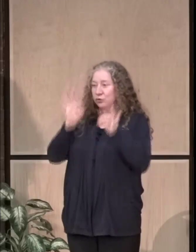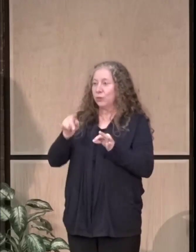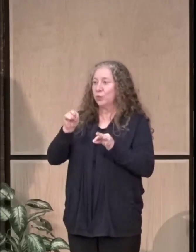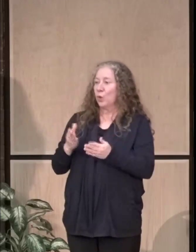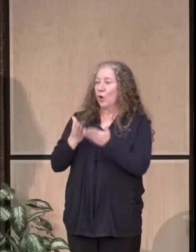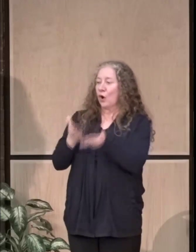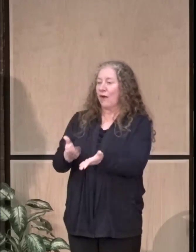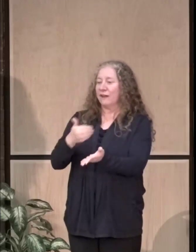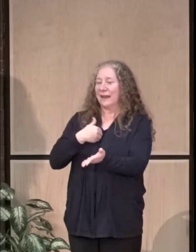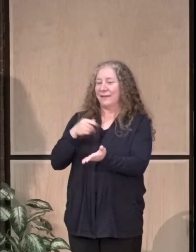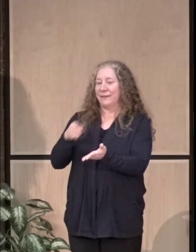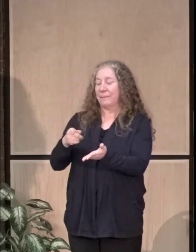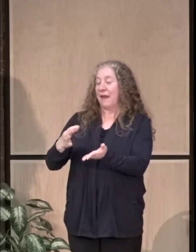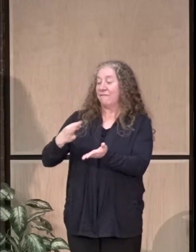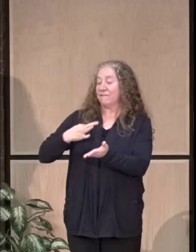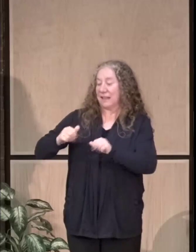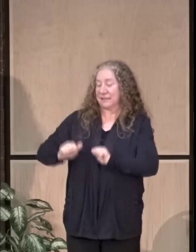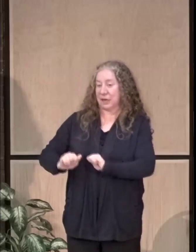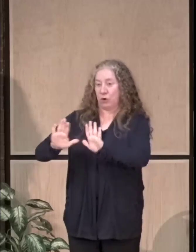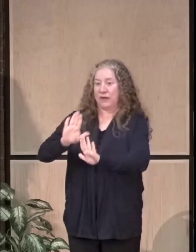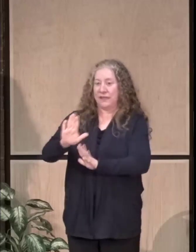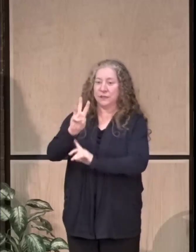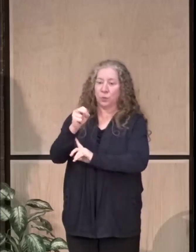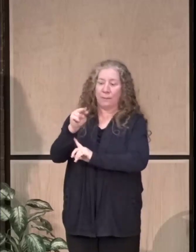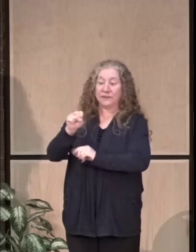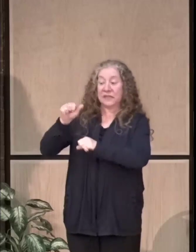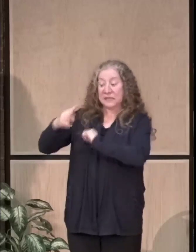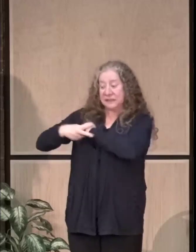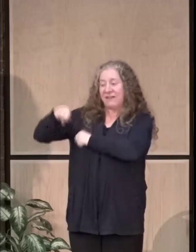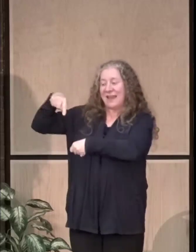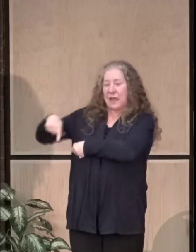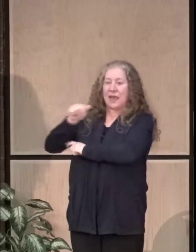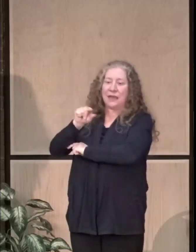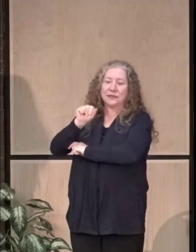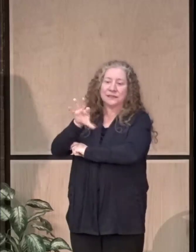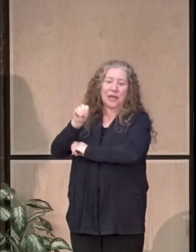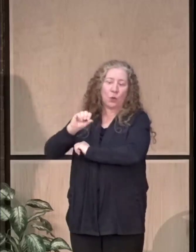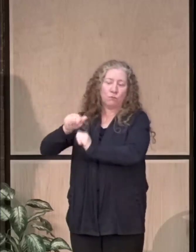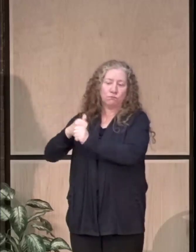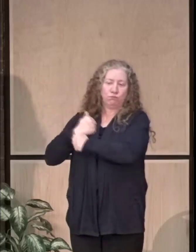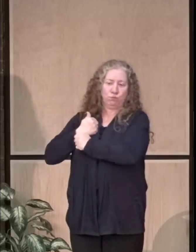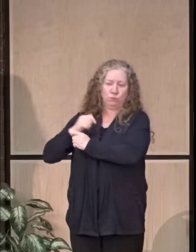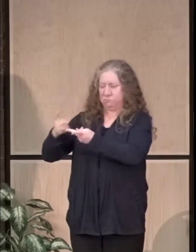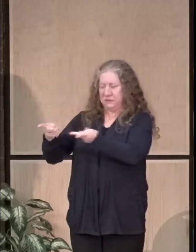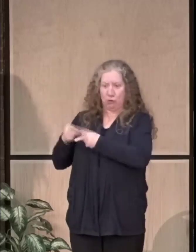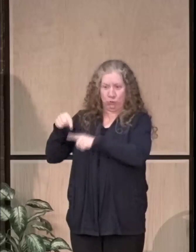him voluntarily secure his weapons at the Saco Reserve Center, right? That's what it says, yes.